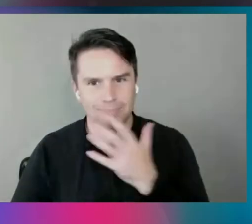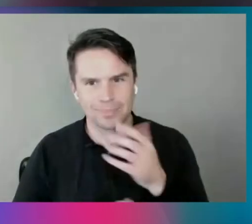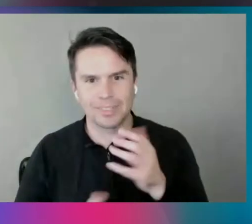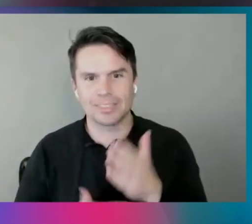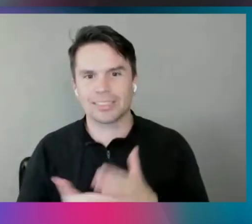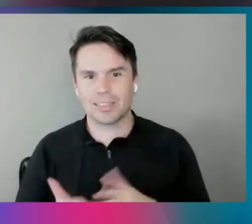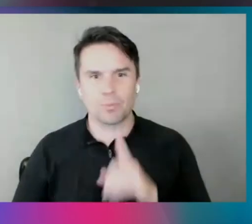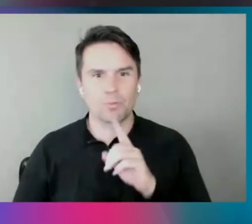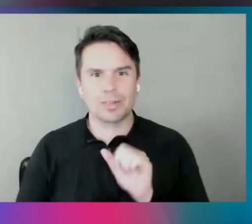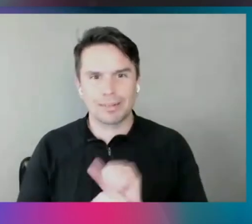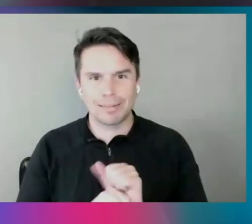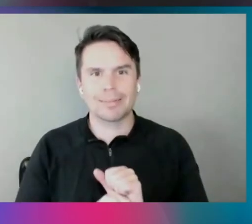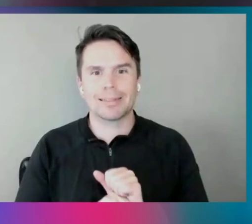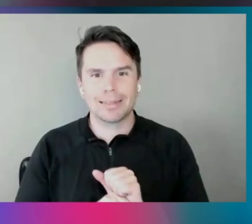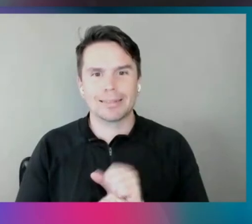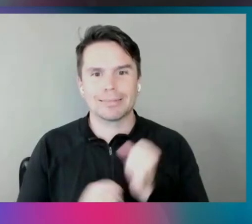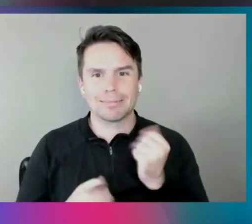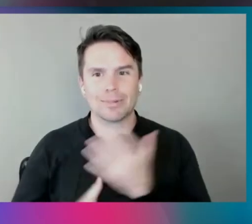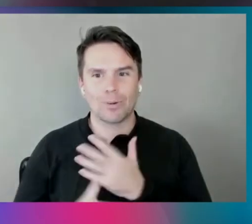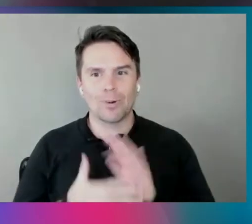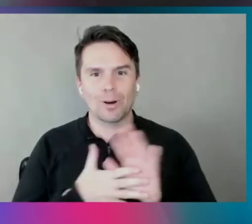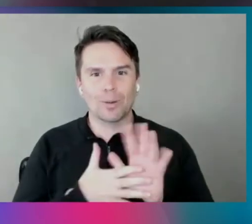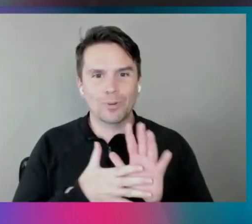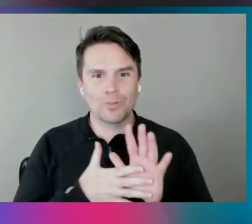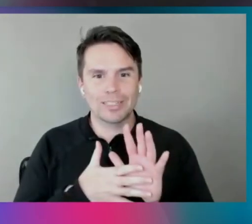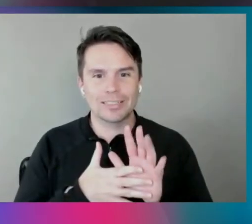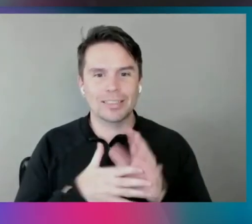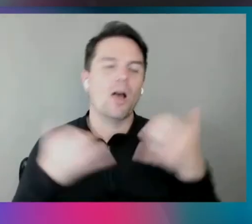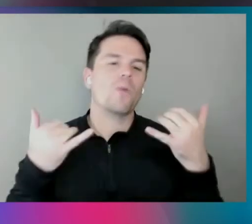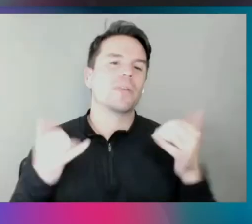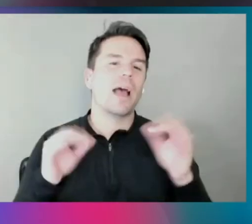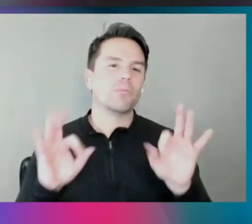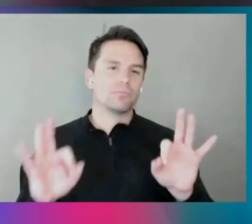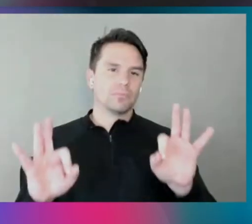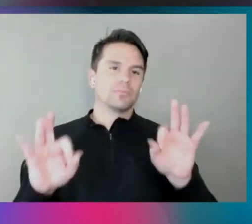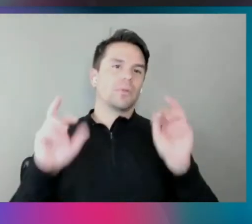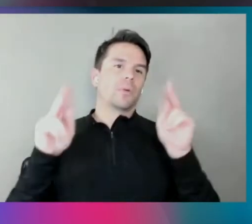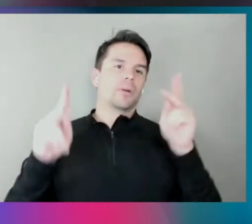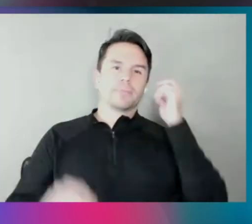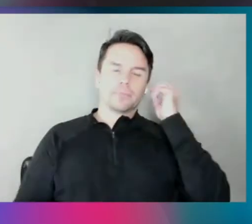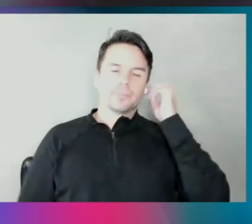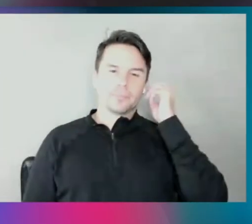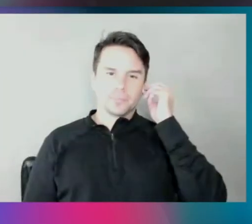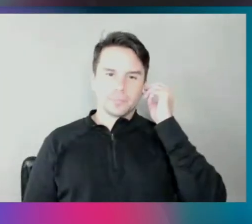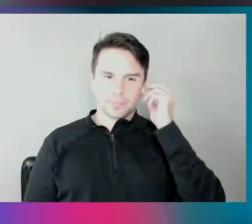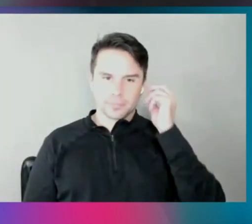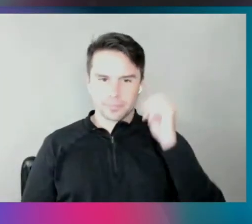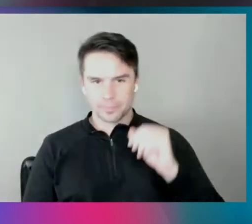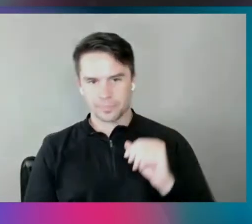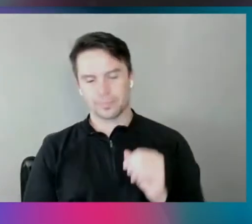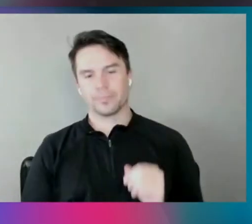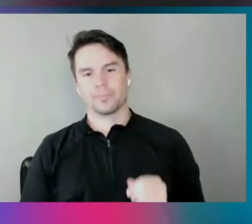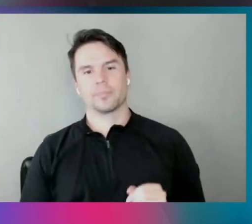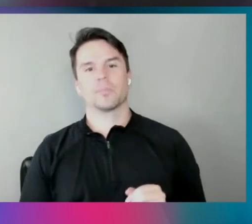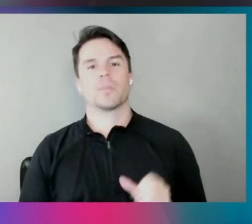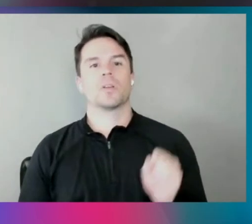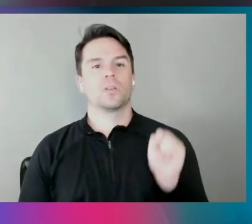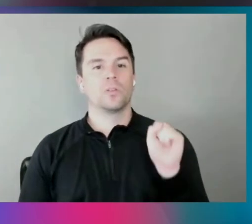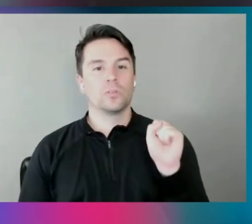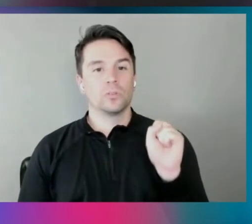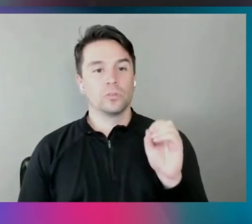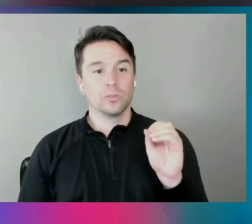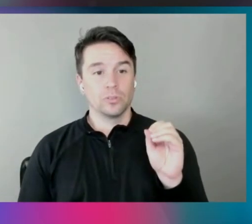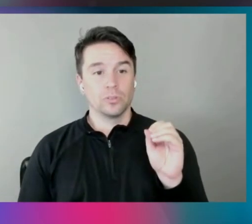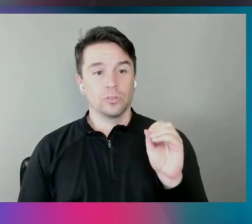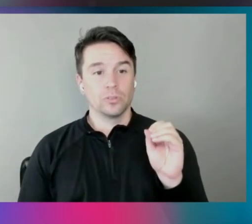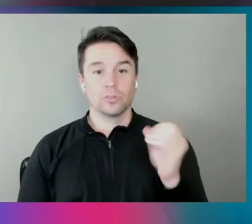of this as quick into. There we go. Now we're getting somewhere. Okay. Fletch Lives. Wow. So I've now done